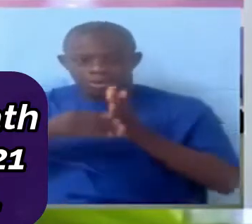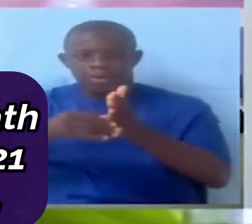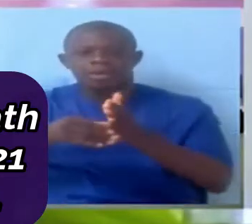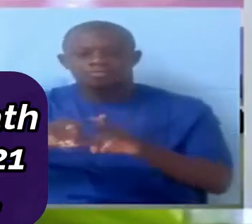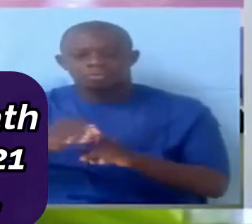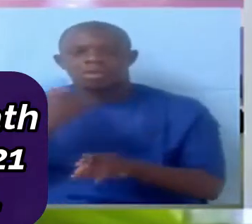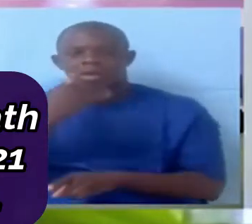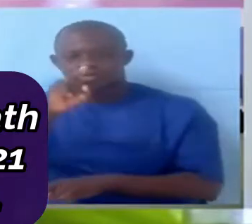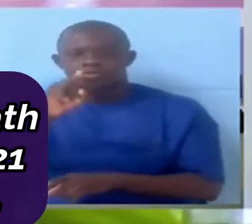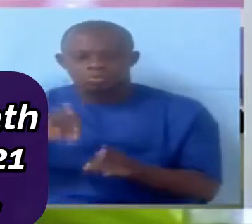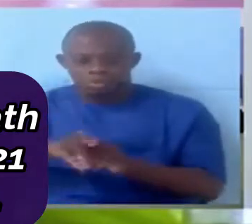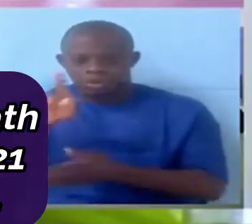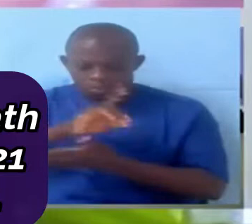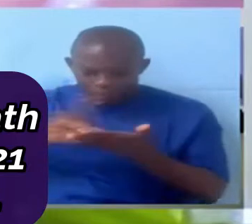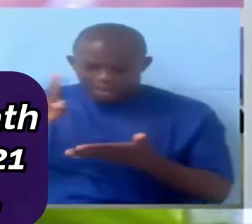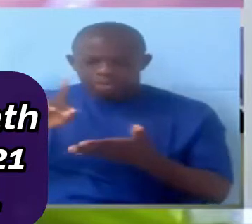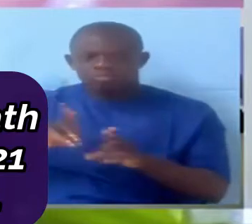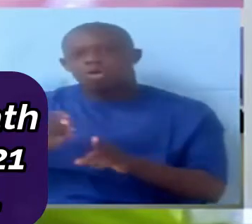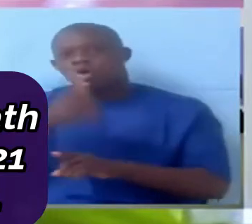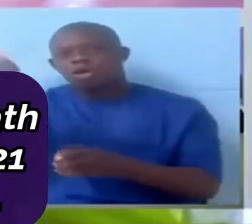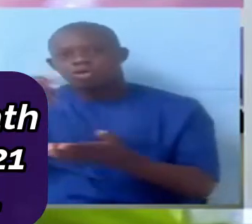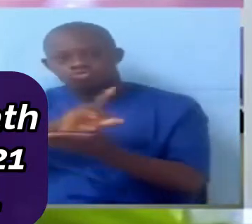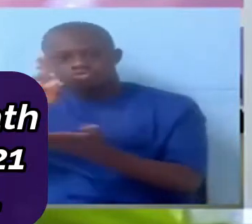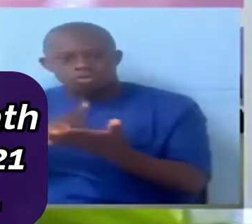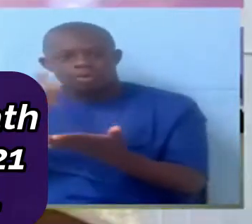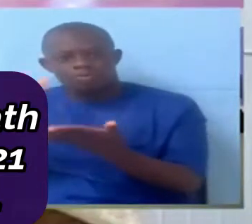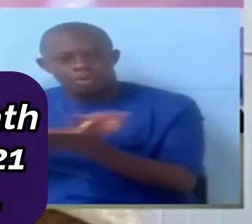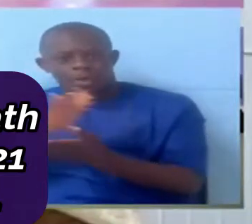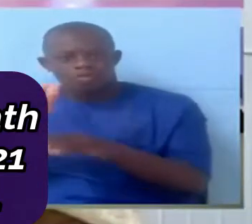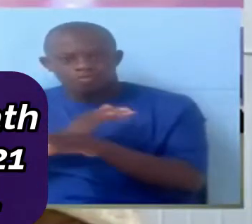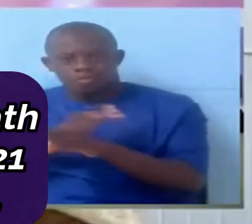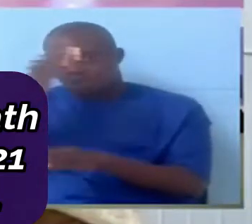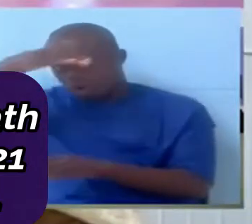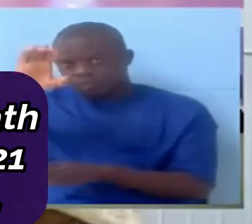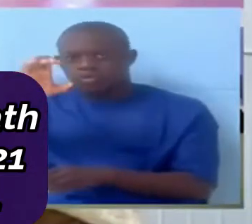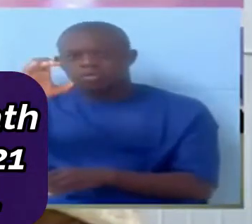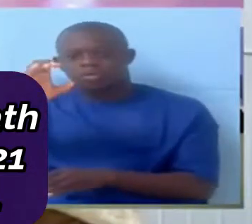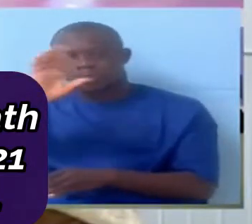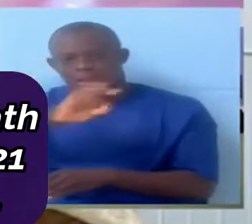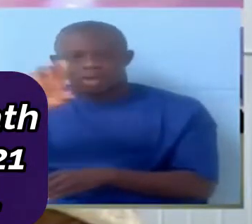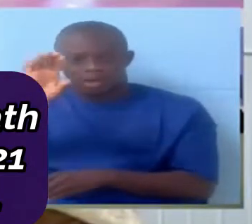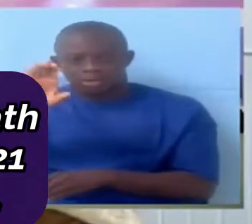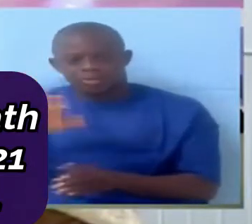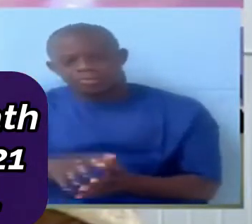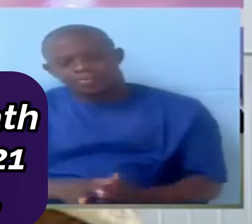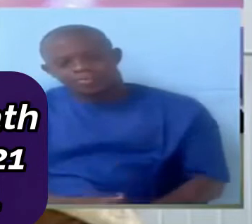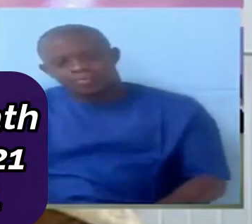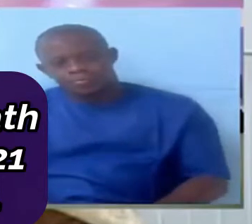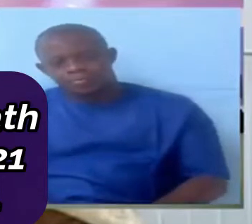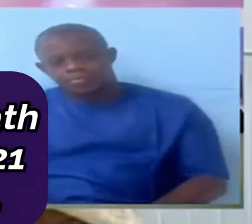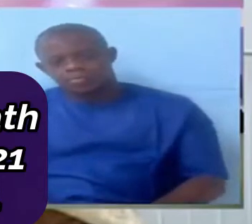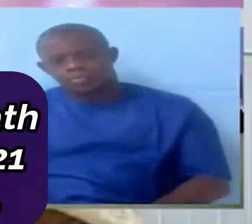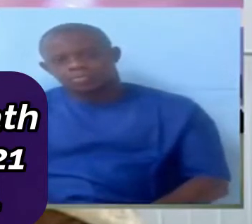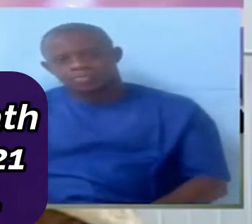Yela Police Uniform Odung Malafi Ningeje Jan Ike Pare Komi Imam Ratib Mimbe